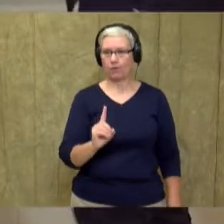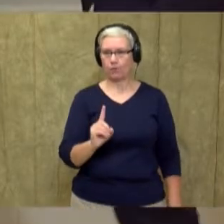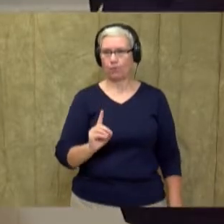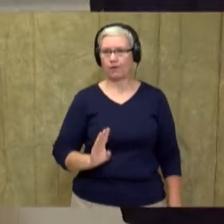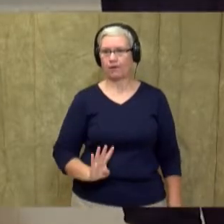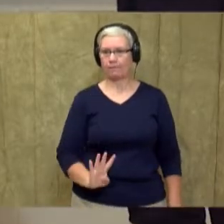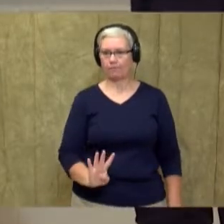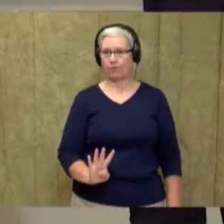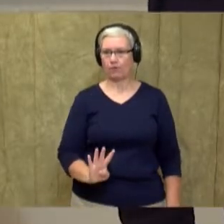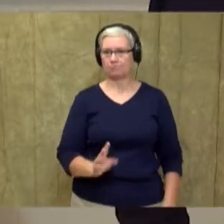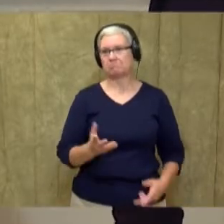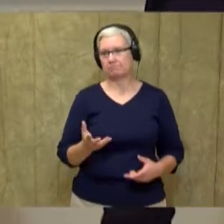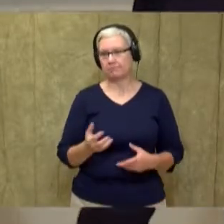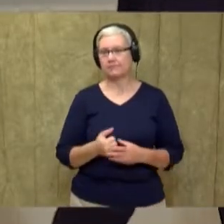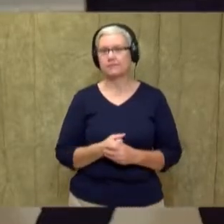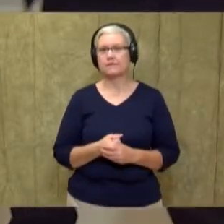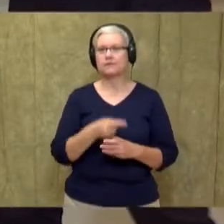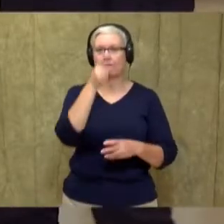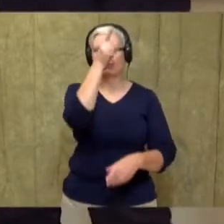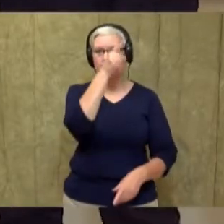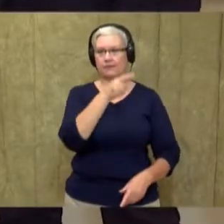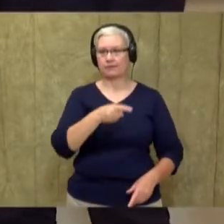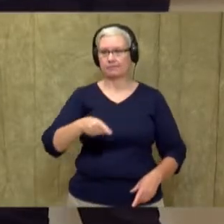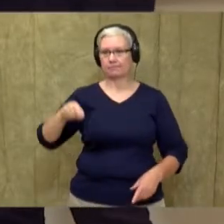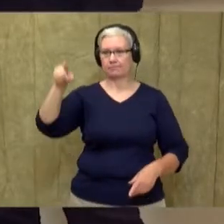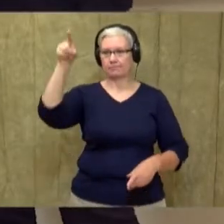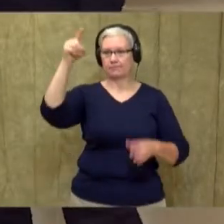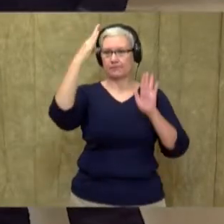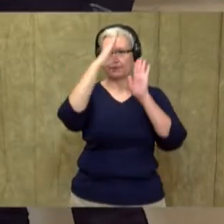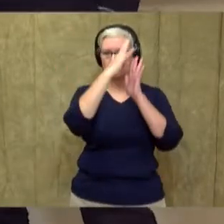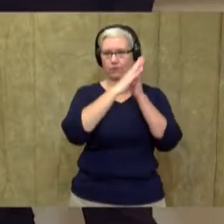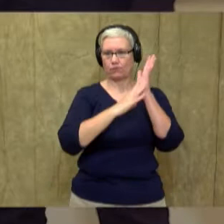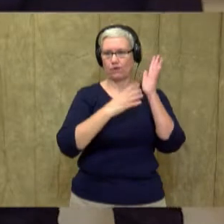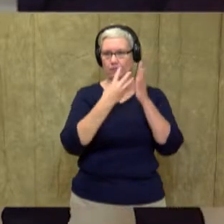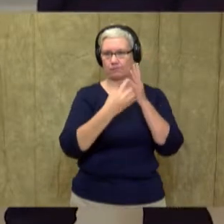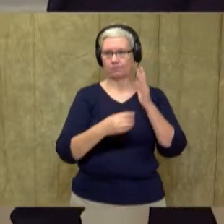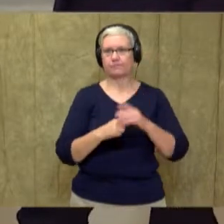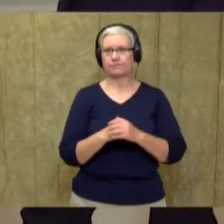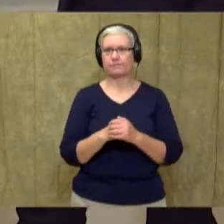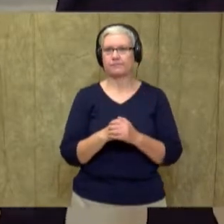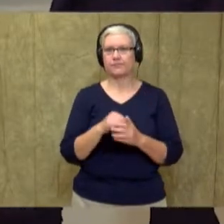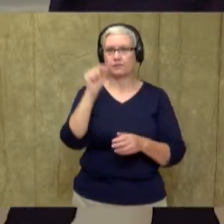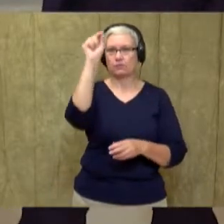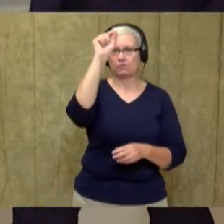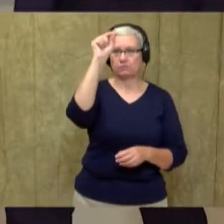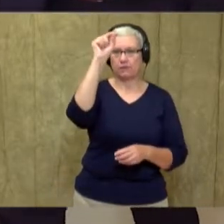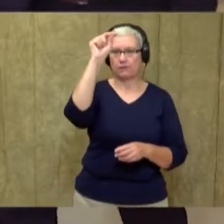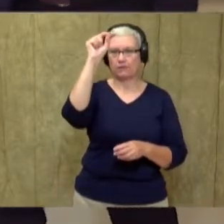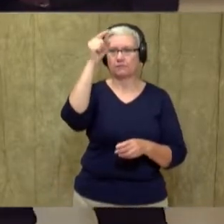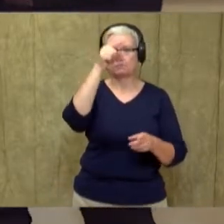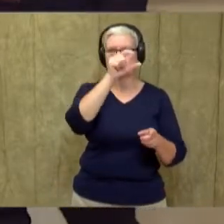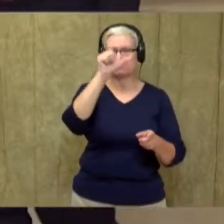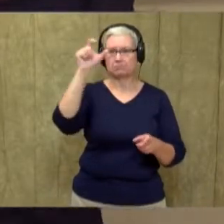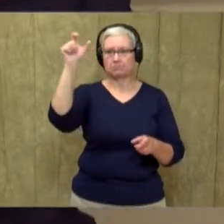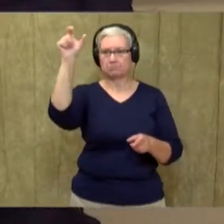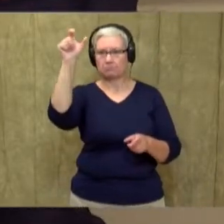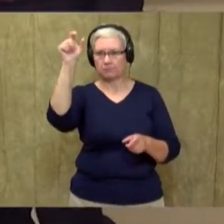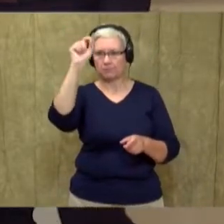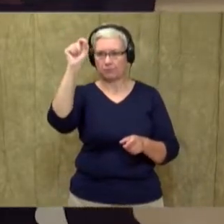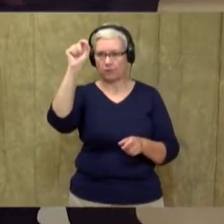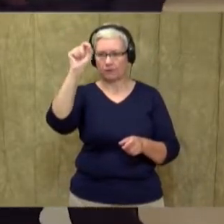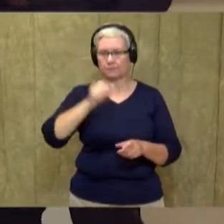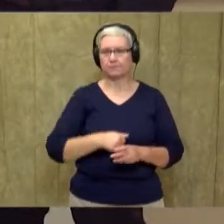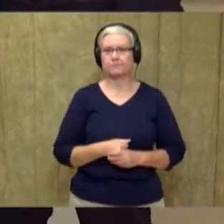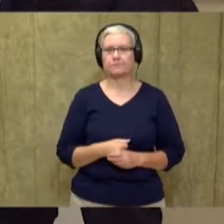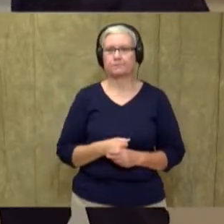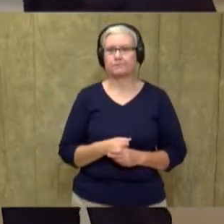of this function looks like. And these dots here are the points from the table. How are the patterns that we just